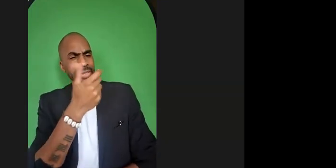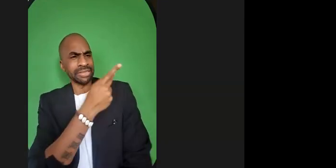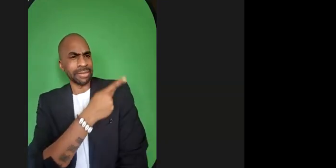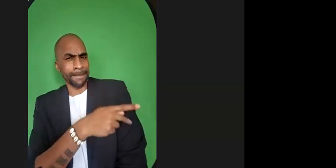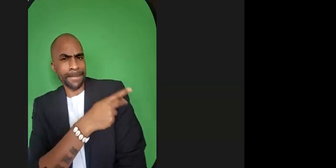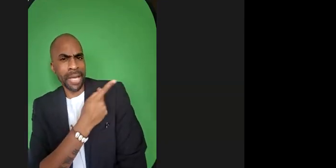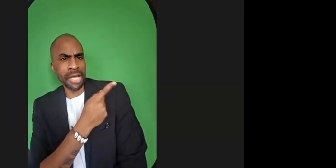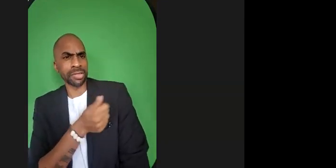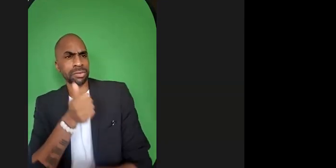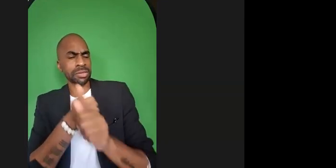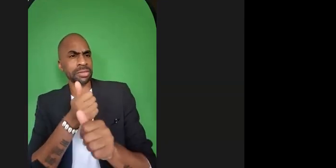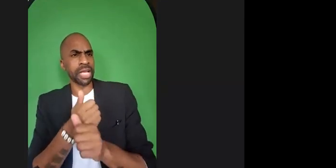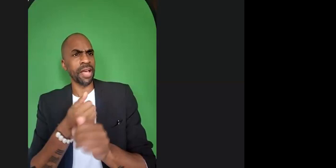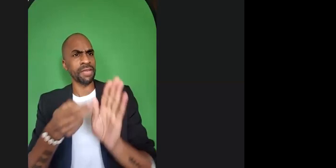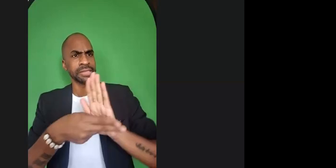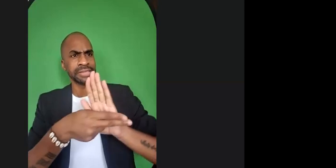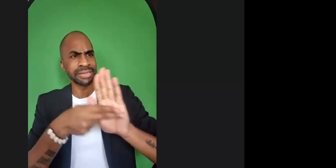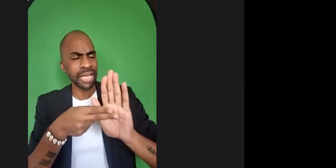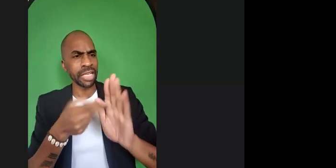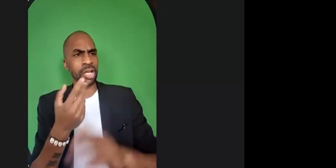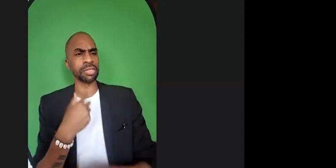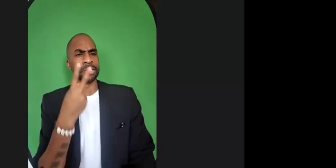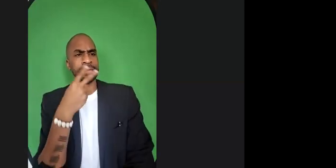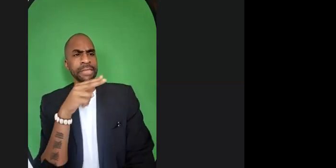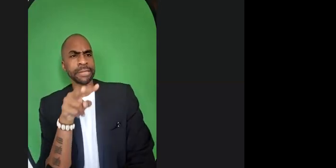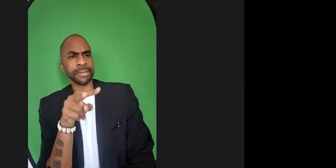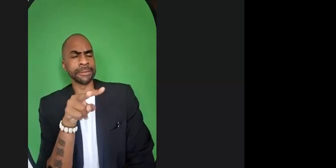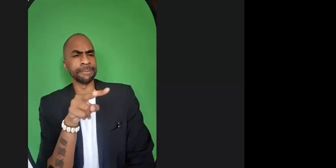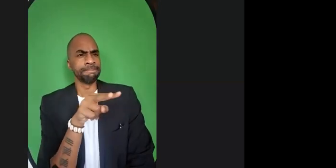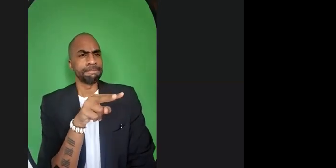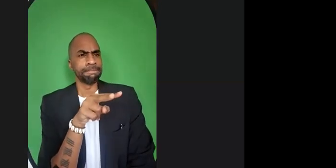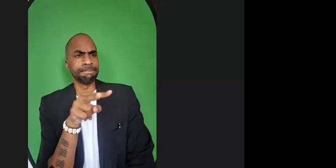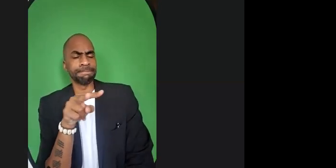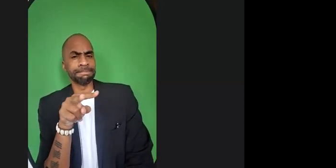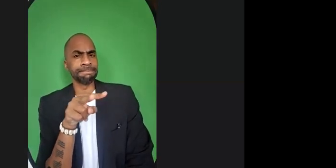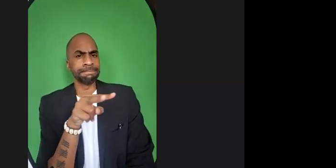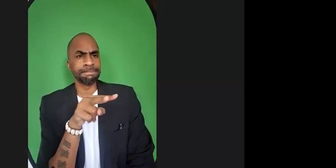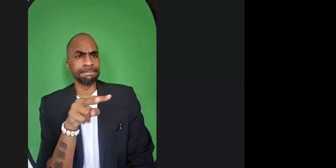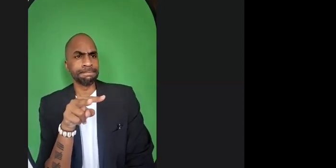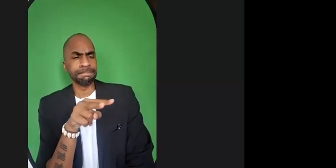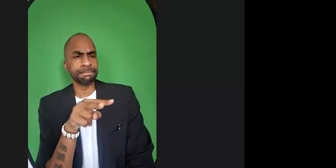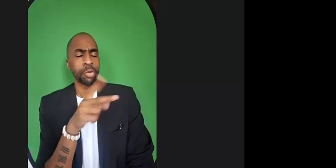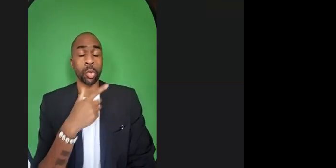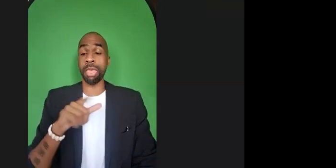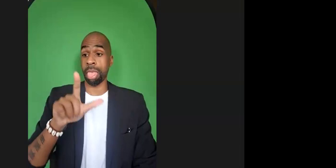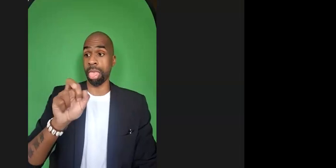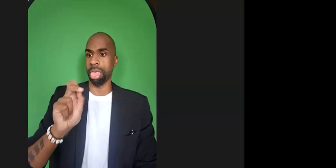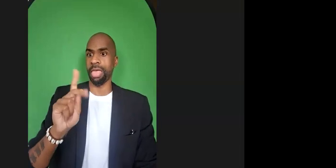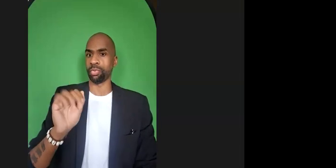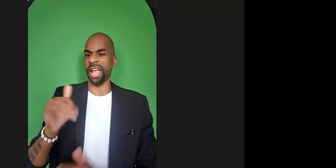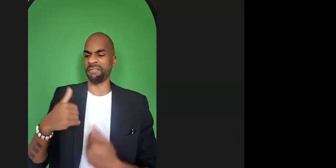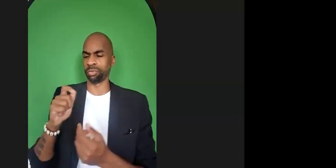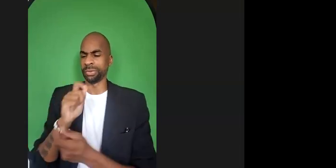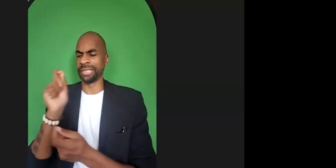diagnosed, what are you looking for? And again, the link will give all the specifics, but kind of